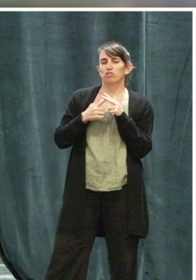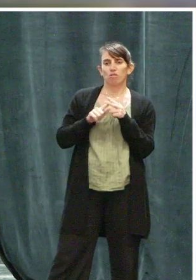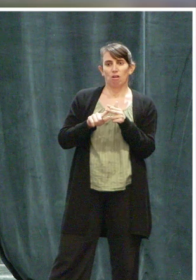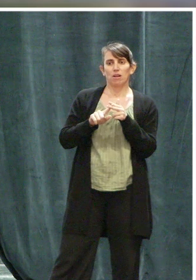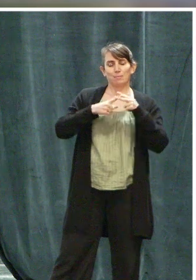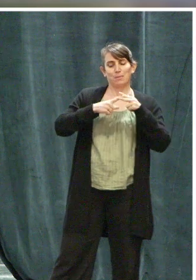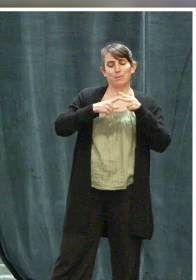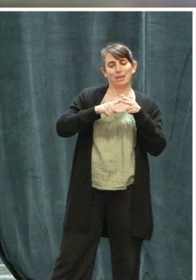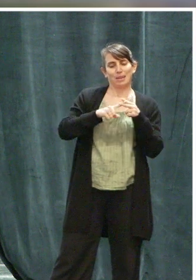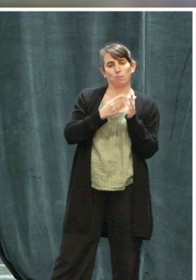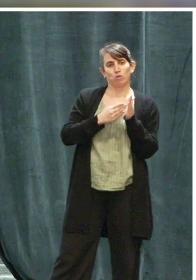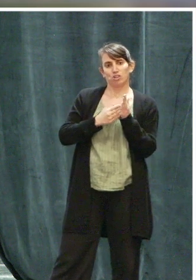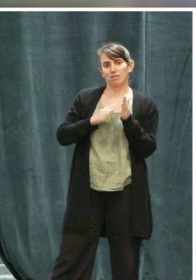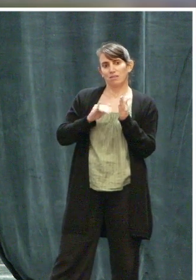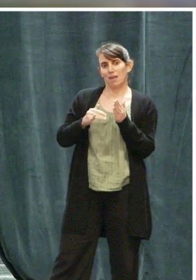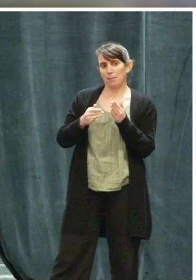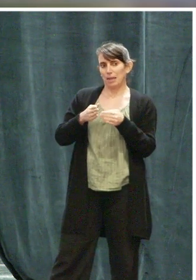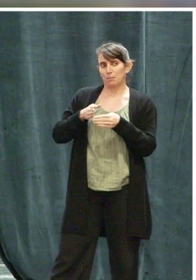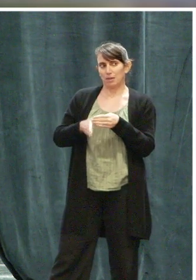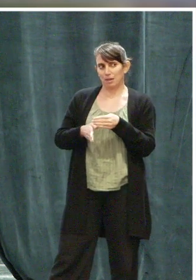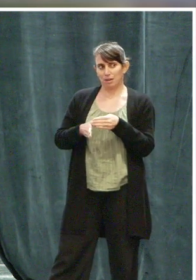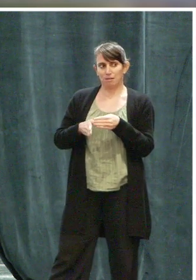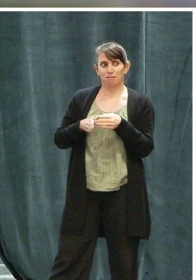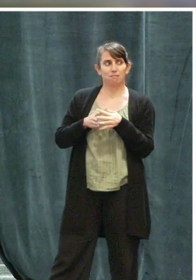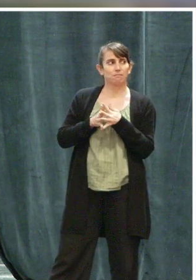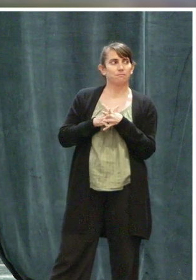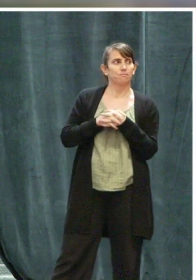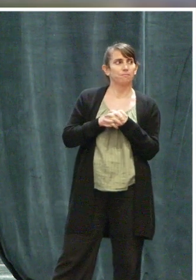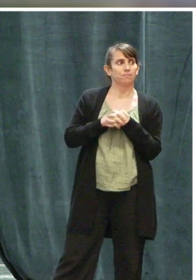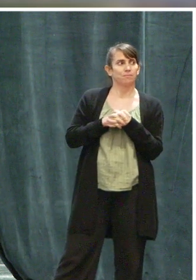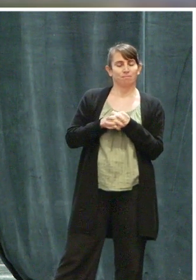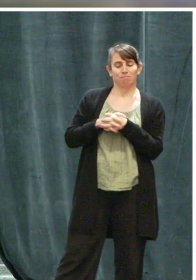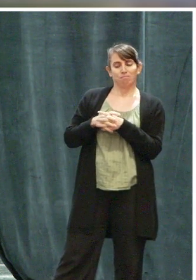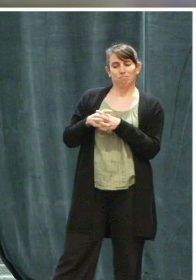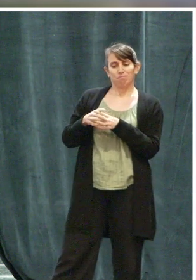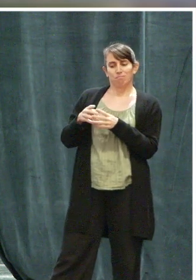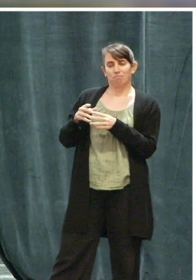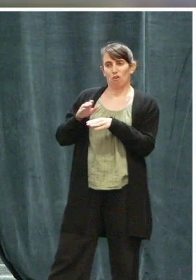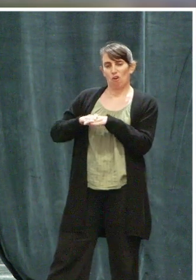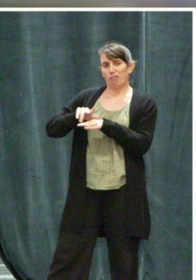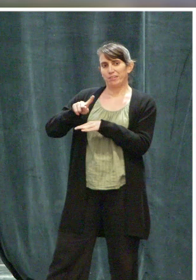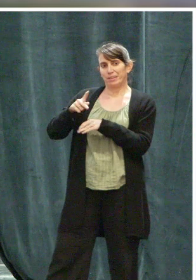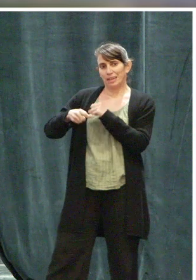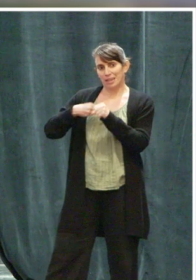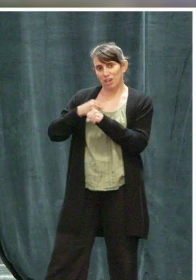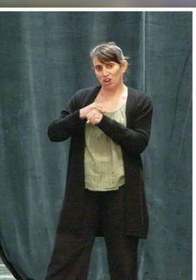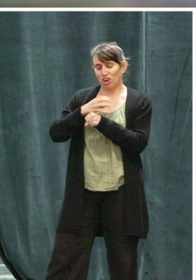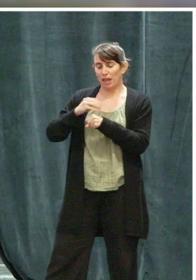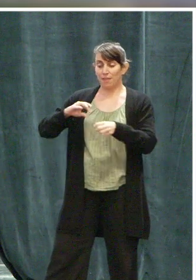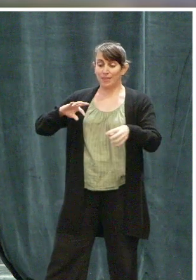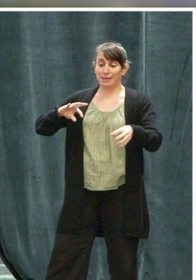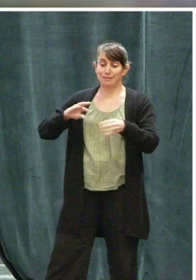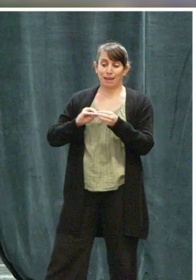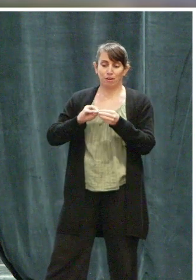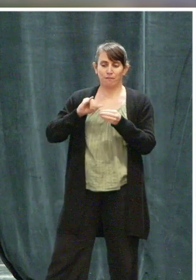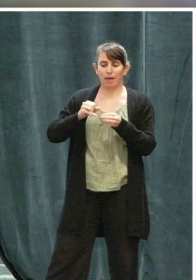being completed as early as the end of the second year, and the entirety of that